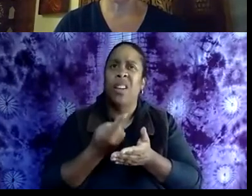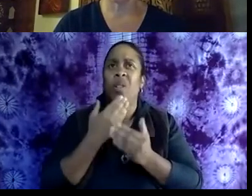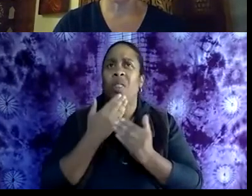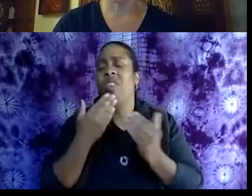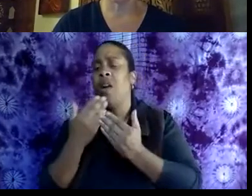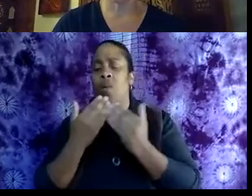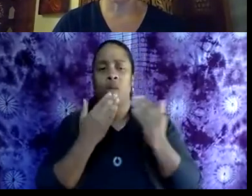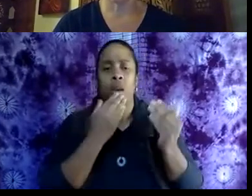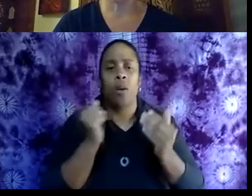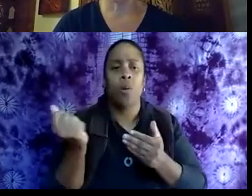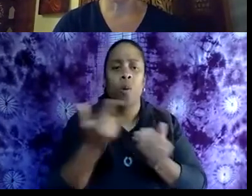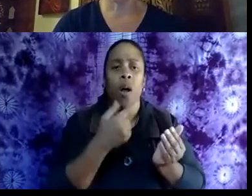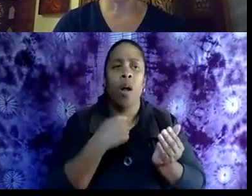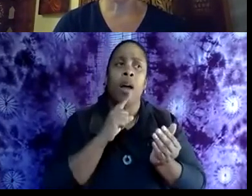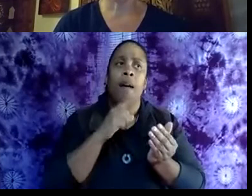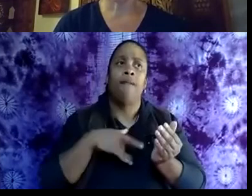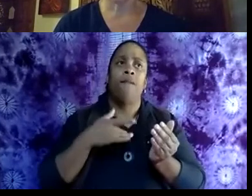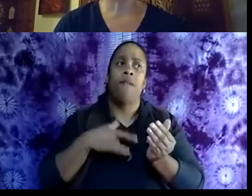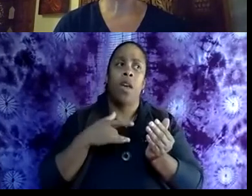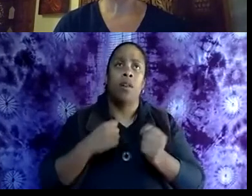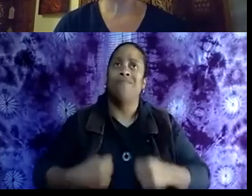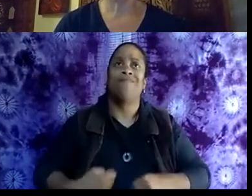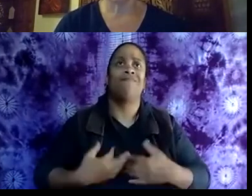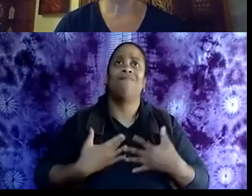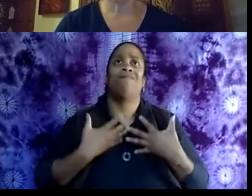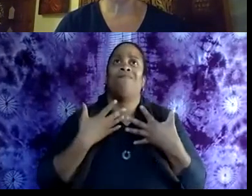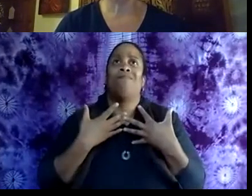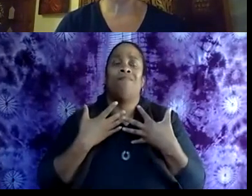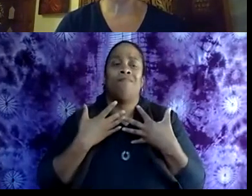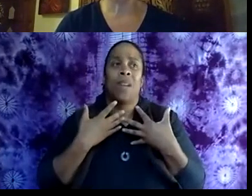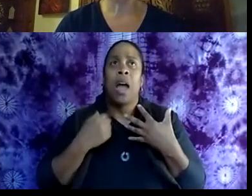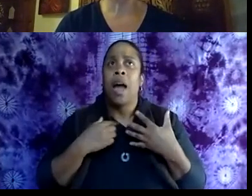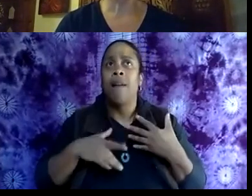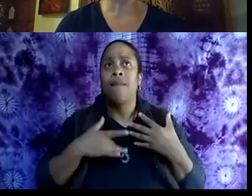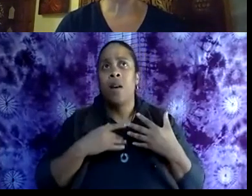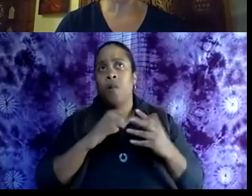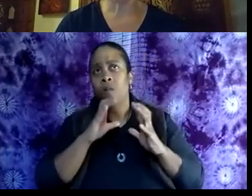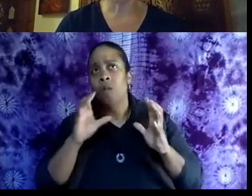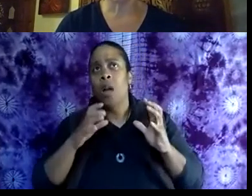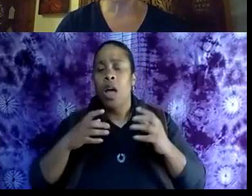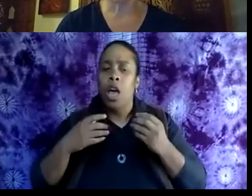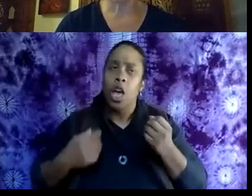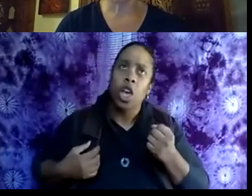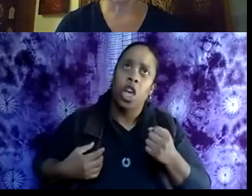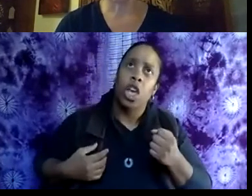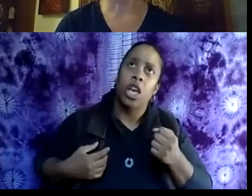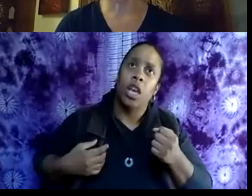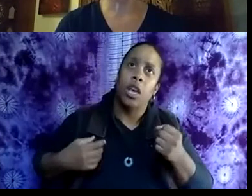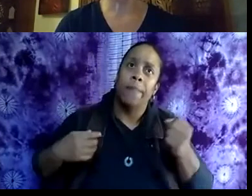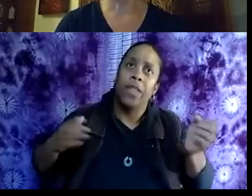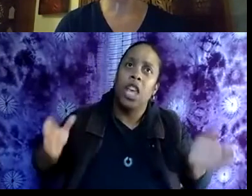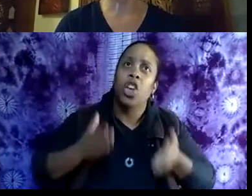gosh, I feel so enriched. I feel so encouraged. I feel so warm and loving.